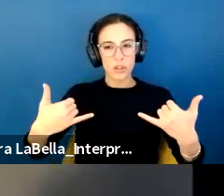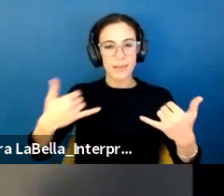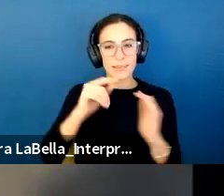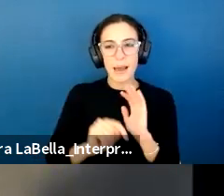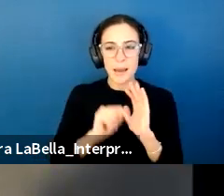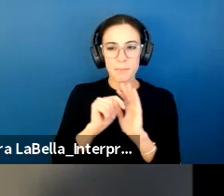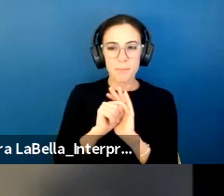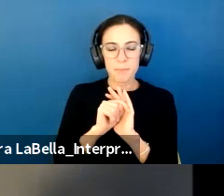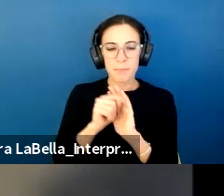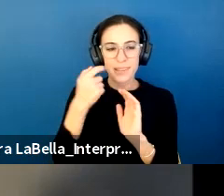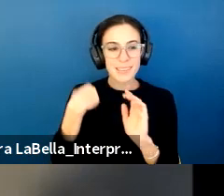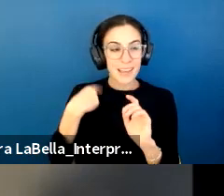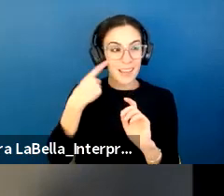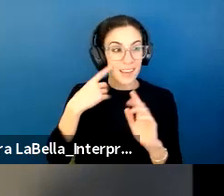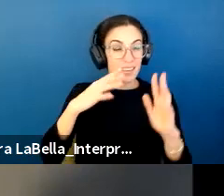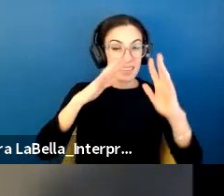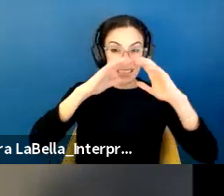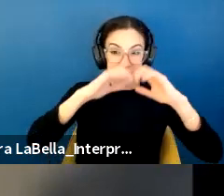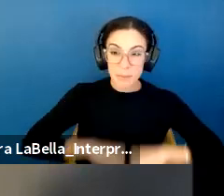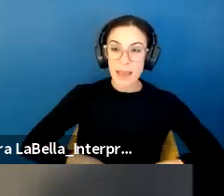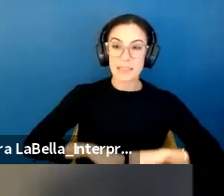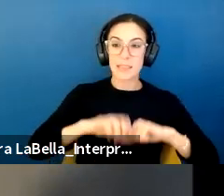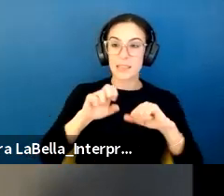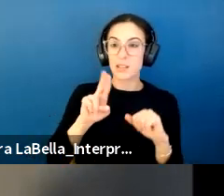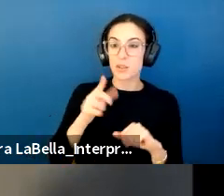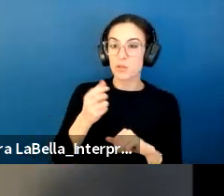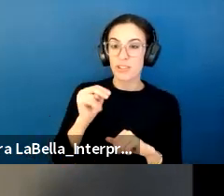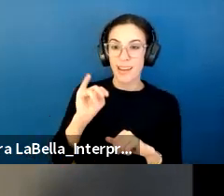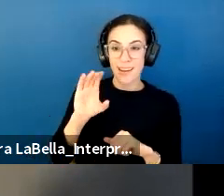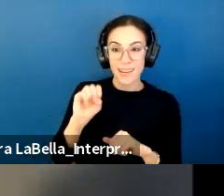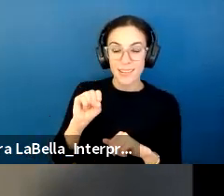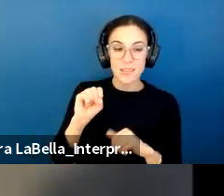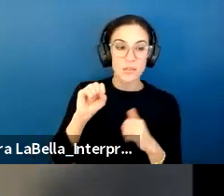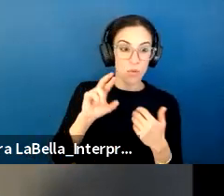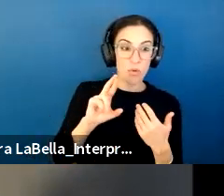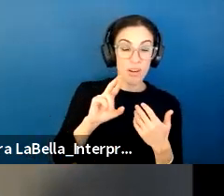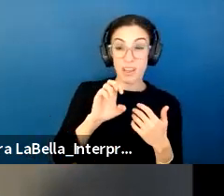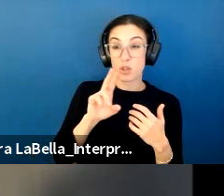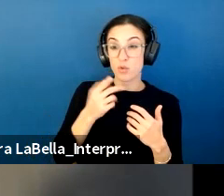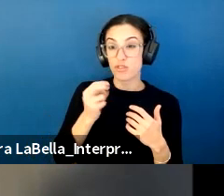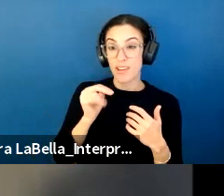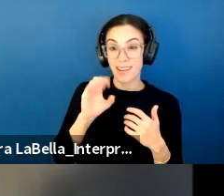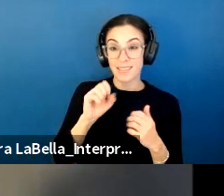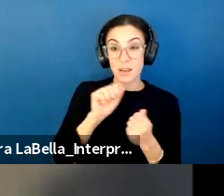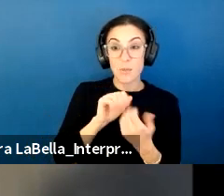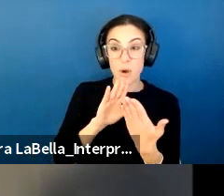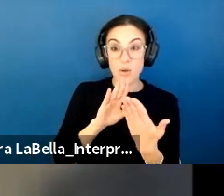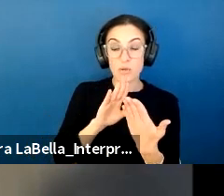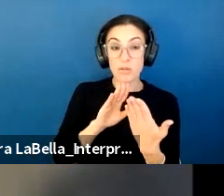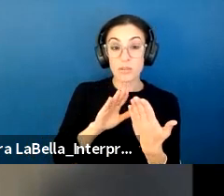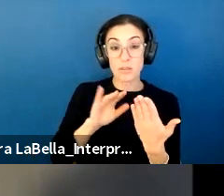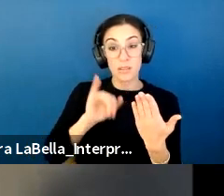that dismantling eugenics or a eugenics approach to things really